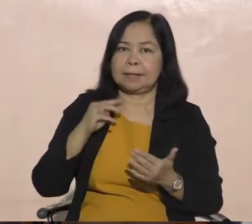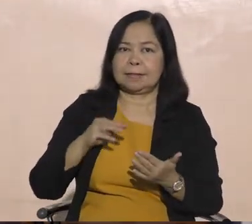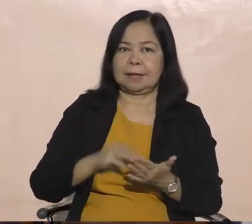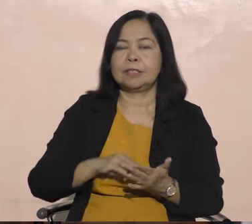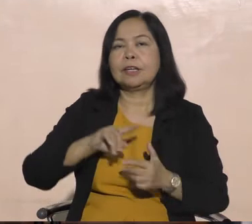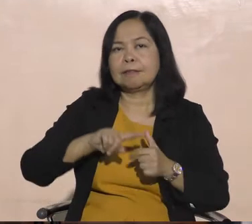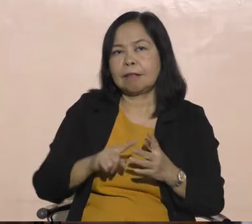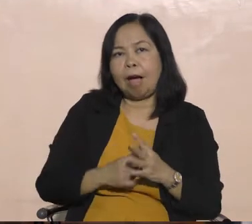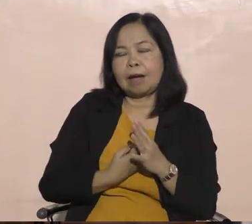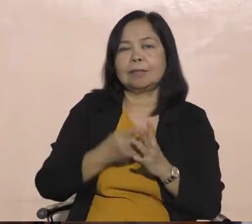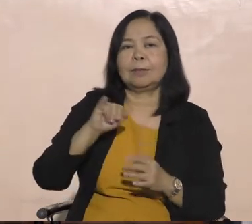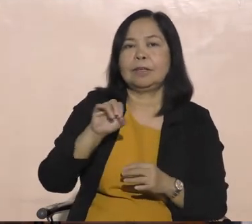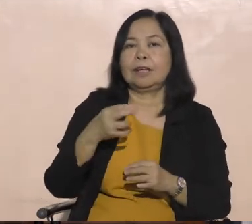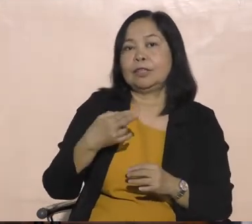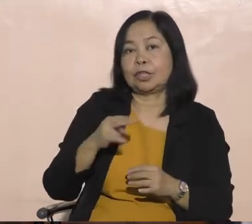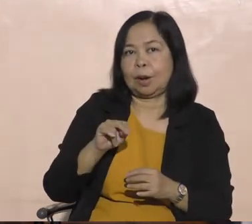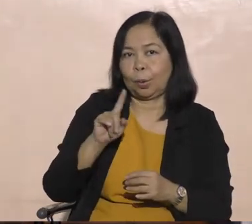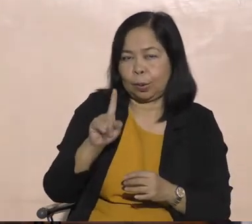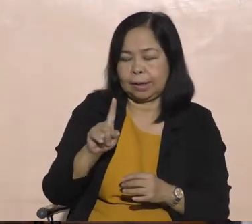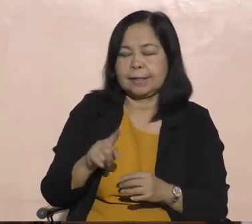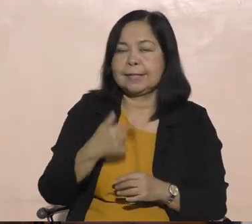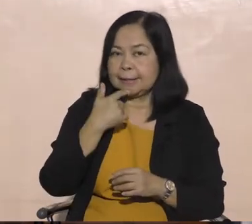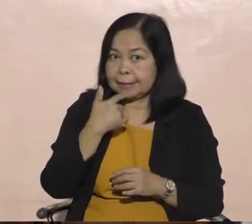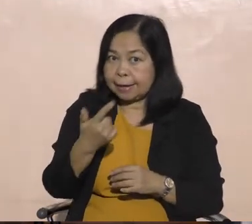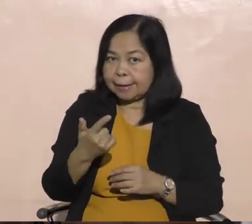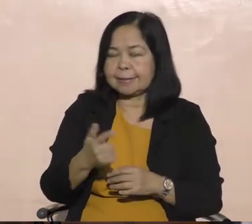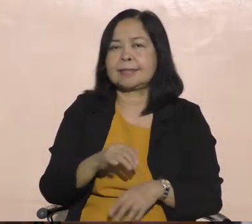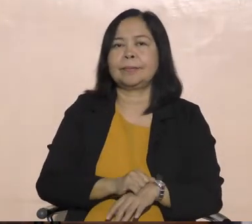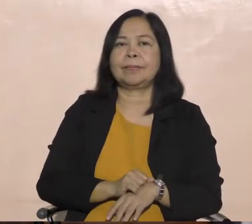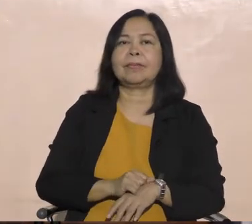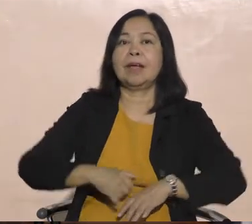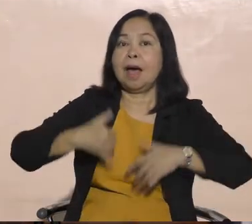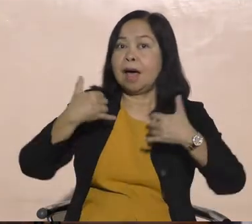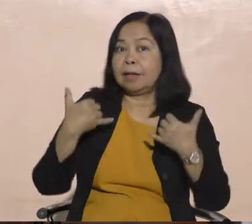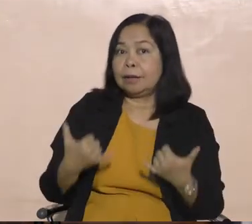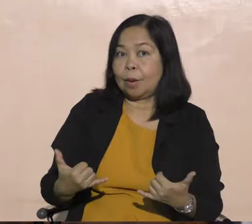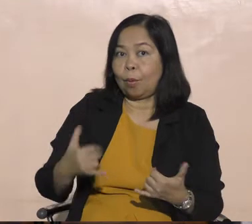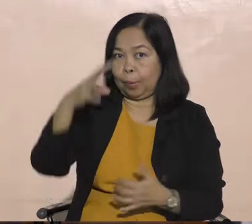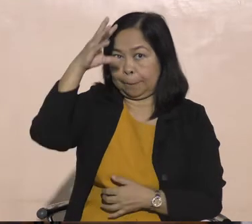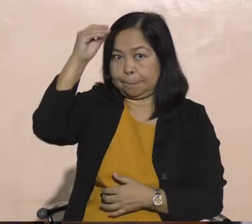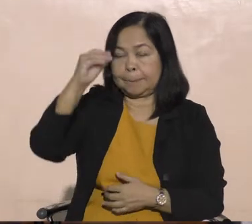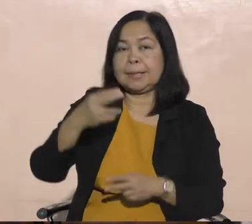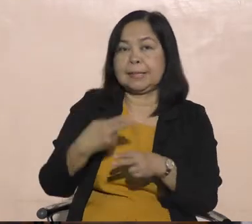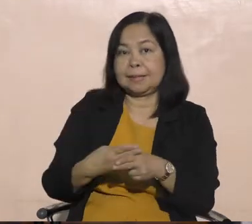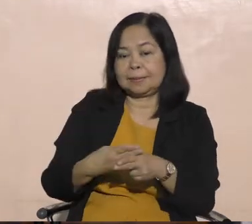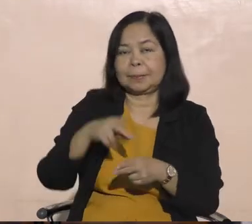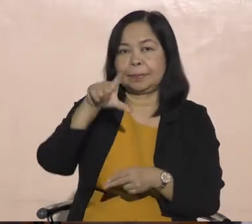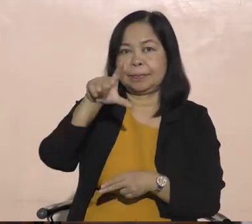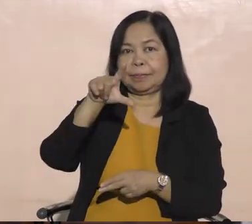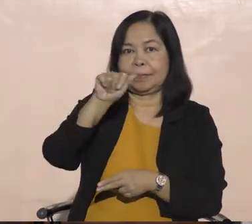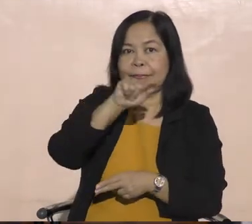from verse 1. John chapter 11, verse 1. Hallelujah. It says here, "Now a man named Lazarus was